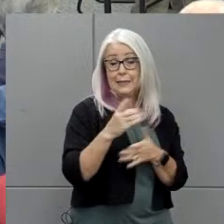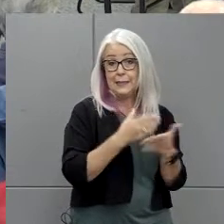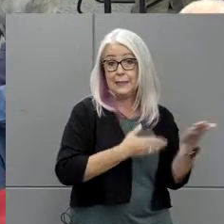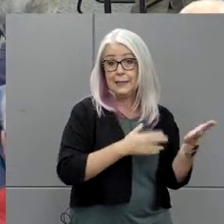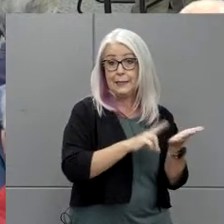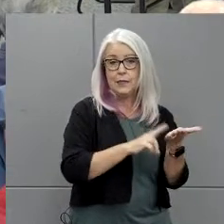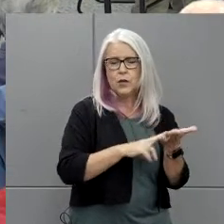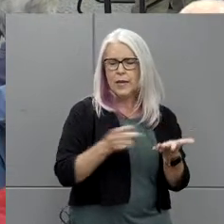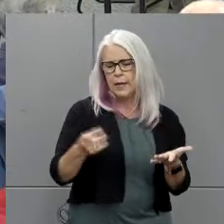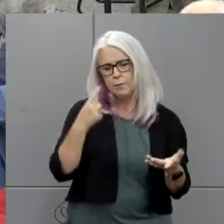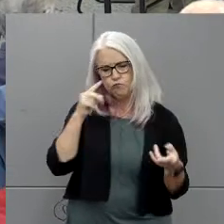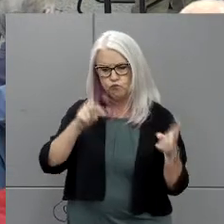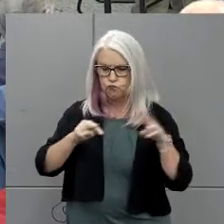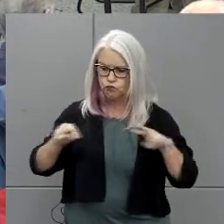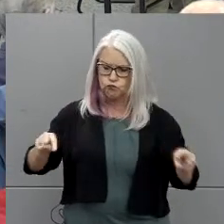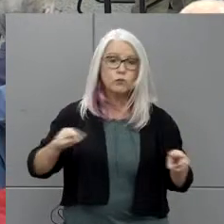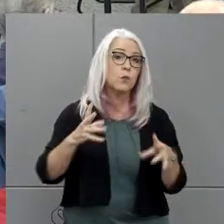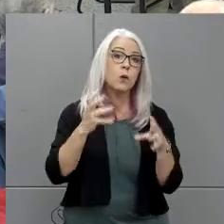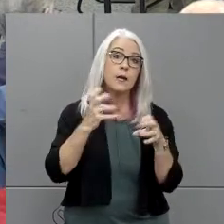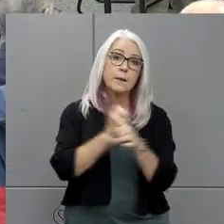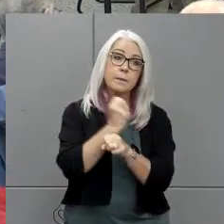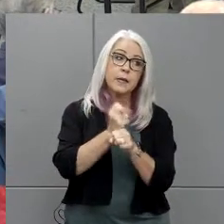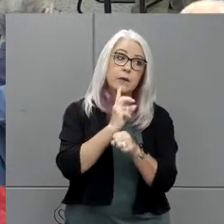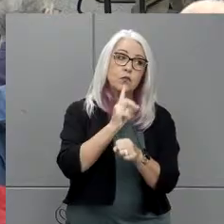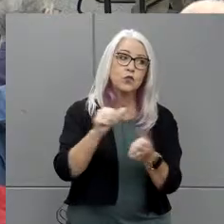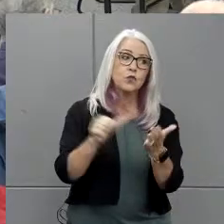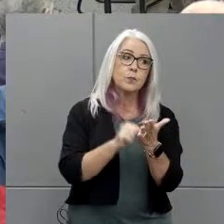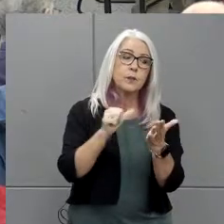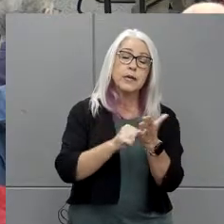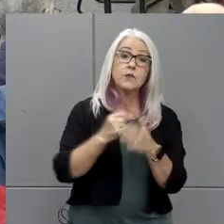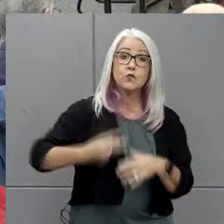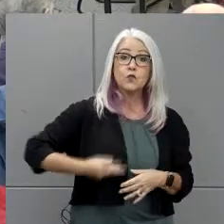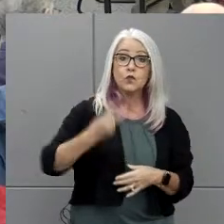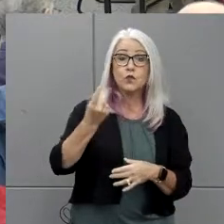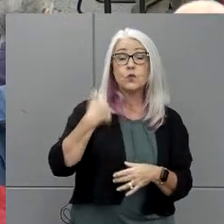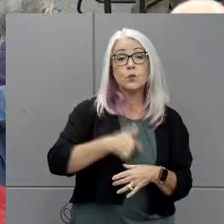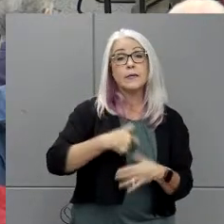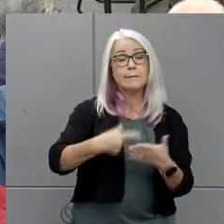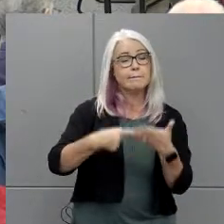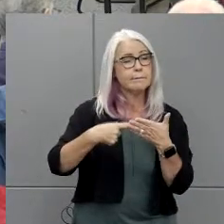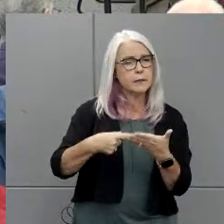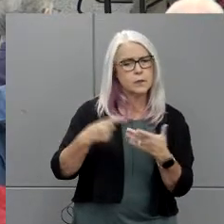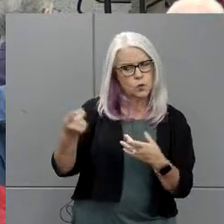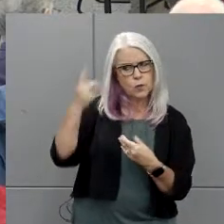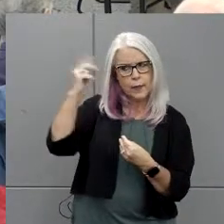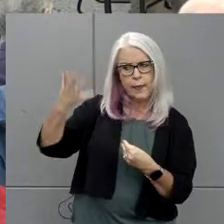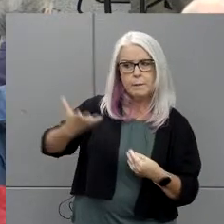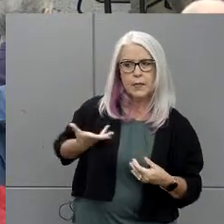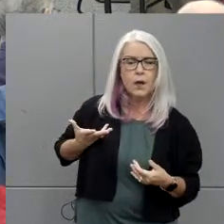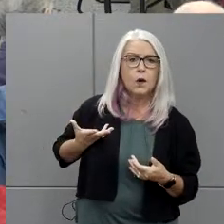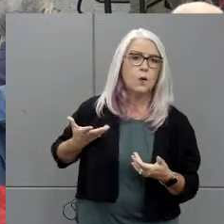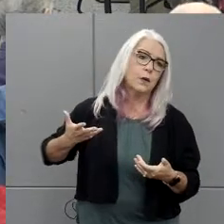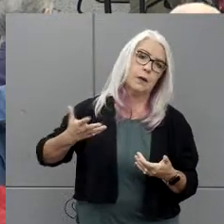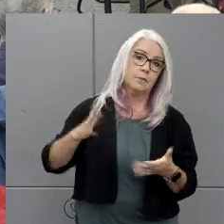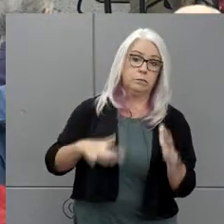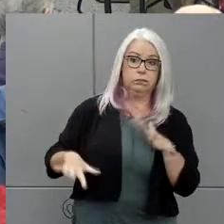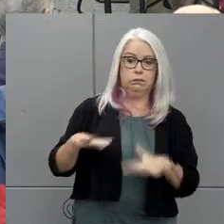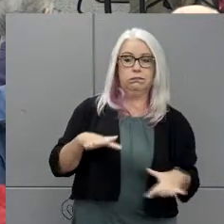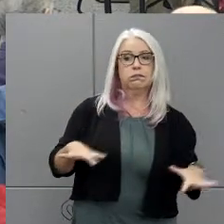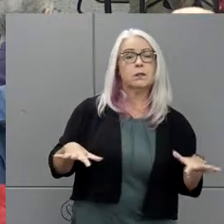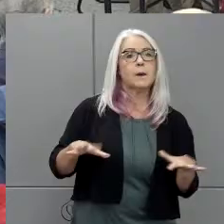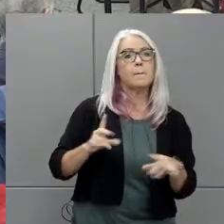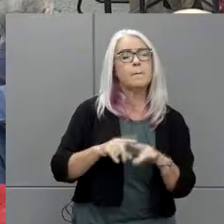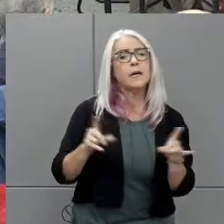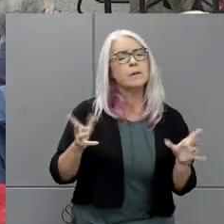I just want to make sure that on page 2 where we talked about, and you can let me know so I won't fumble around trying to find